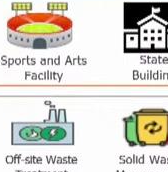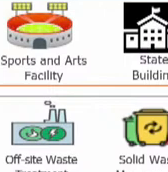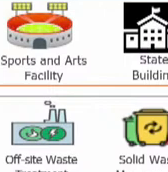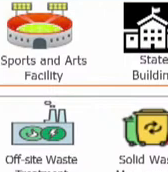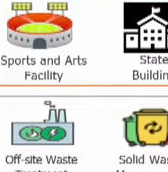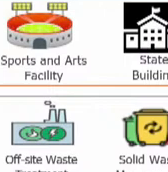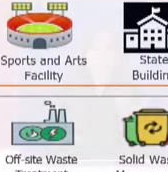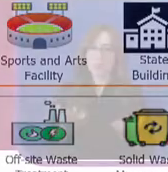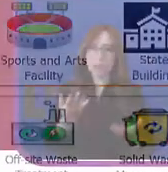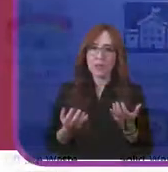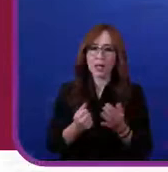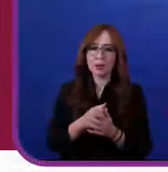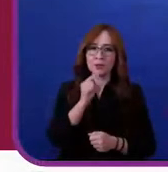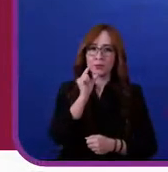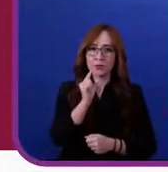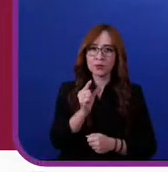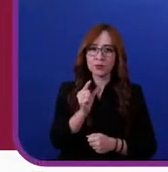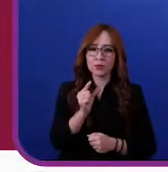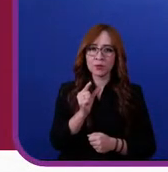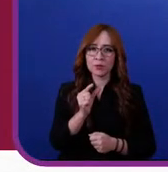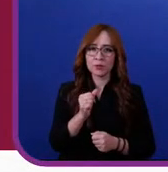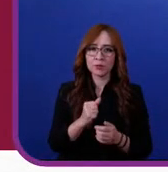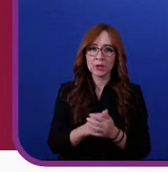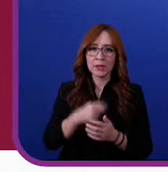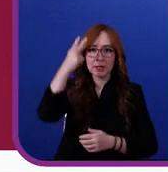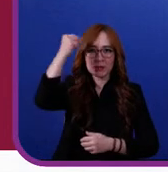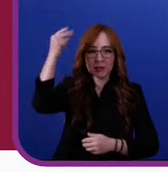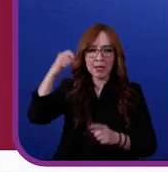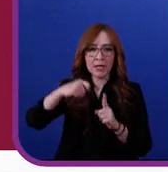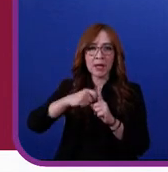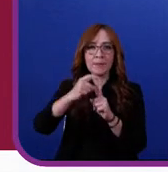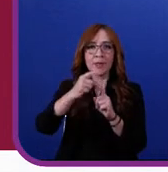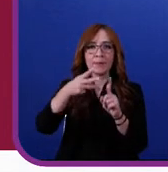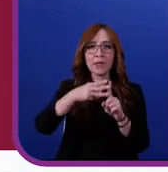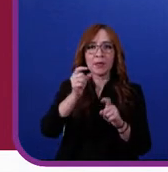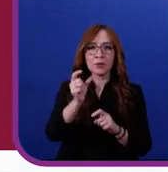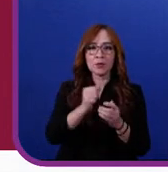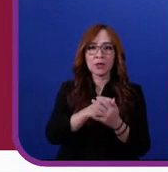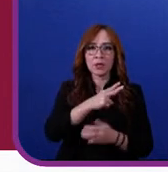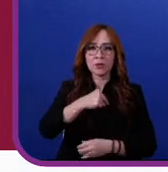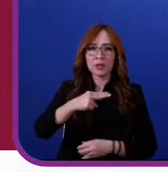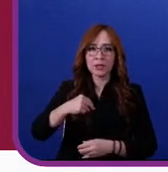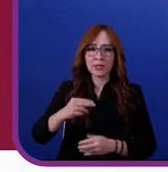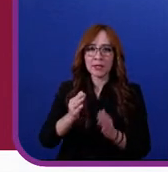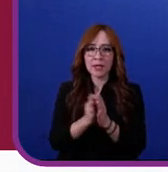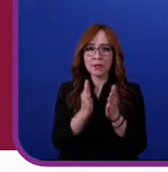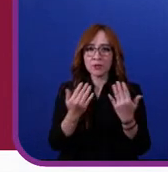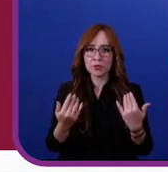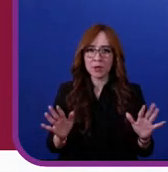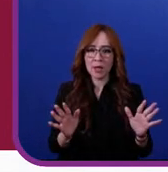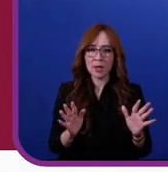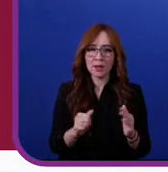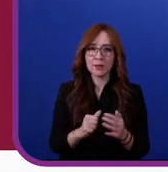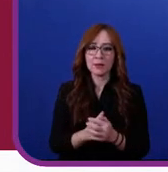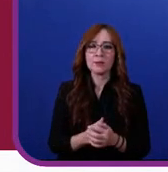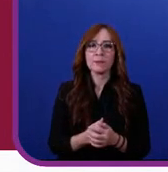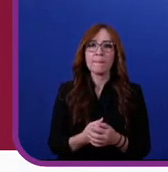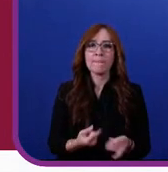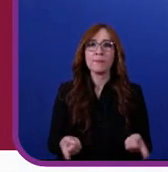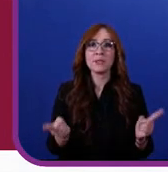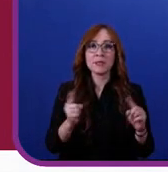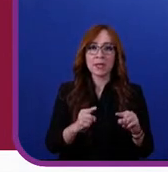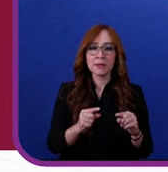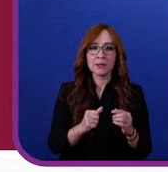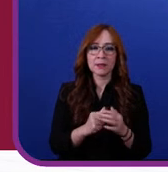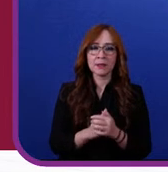regulation that becomes the area for the Perfect Two implement